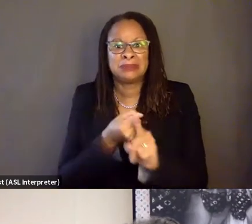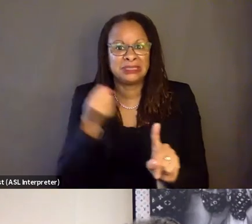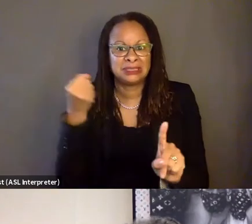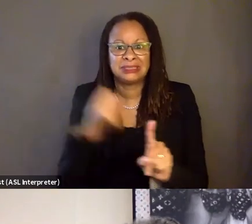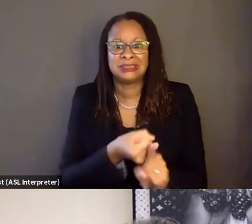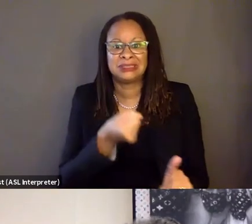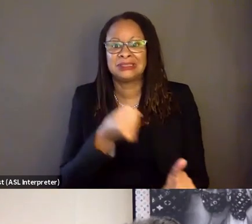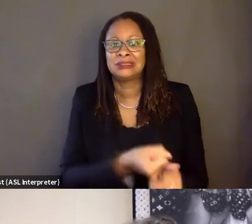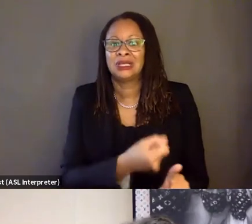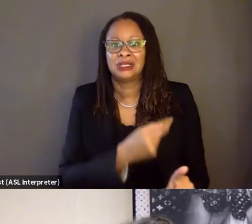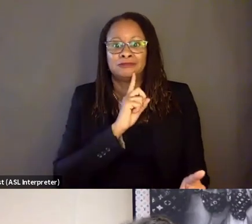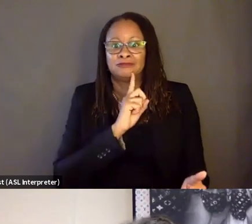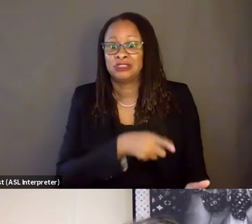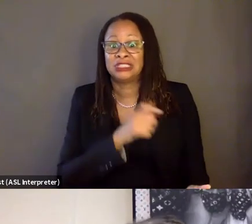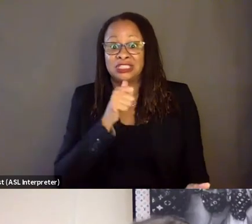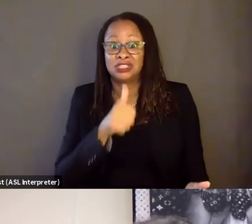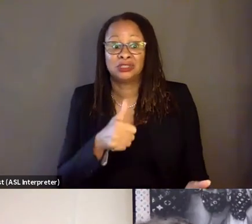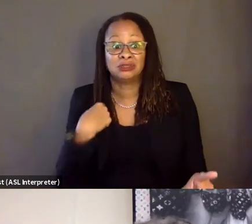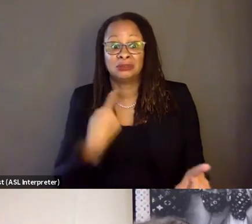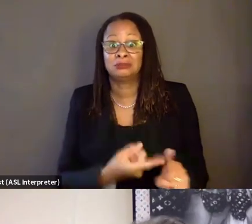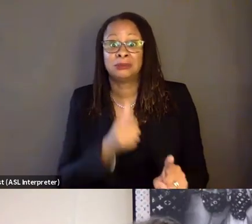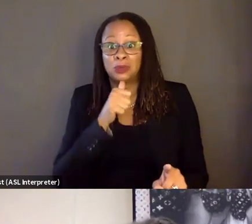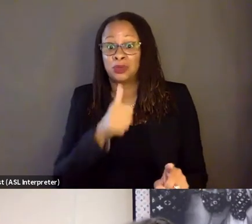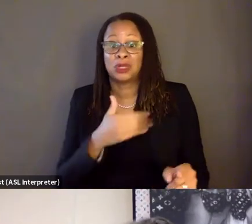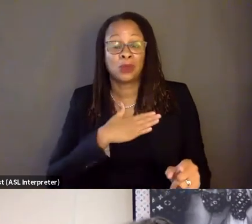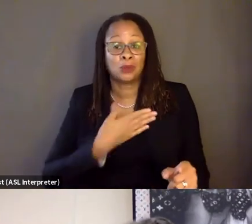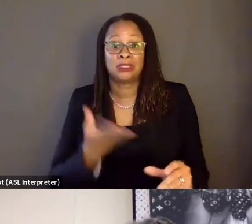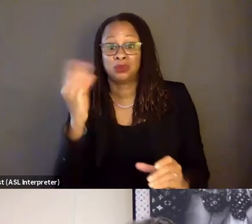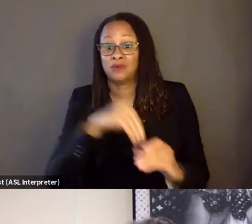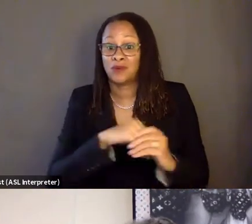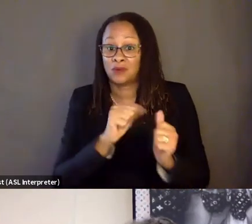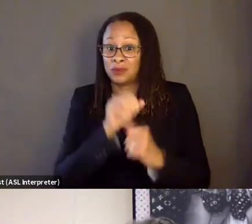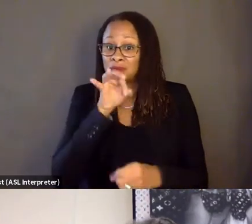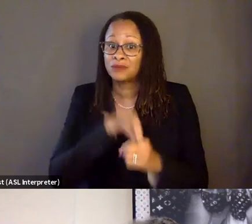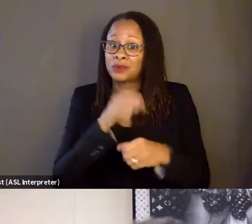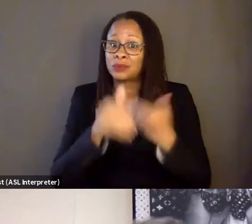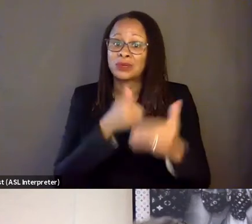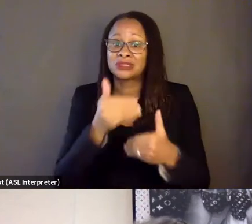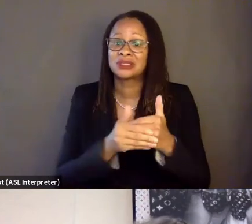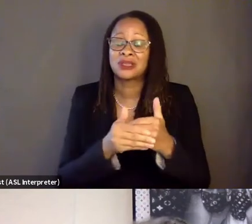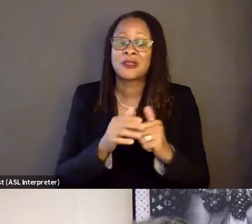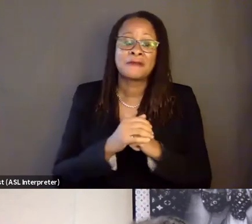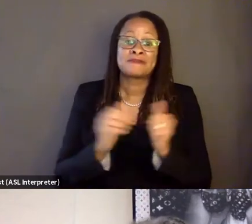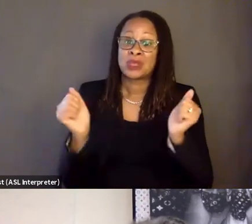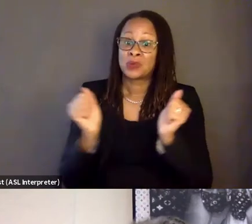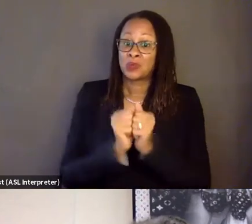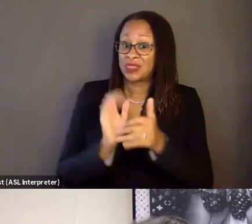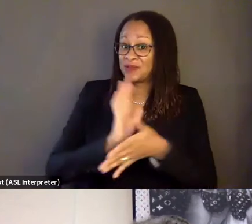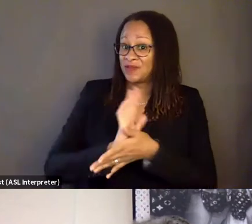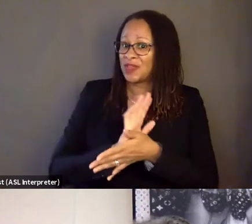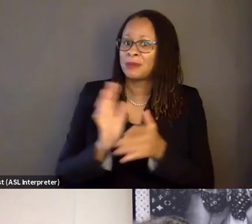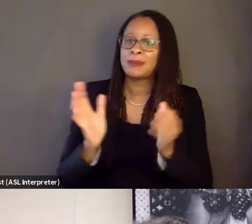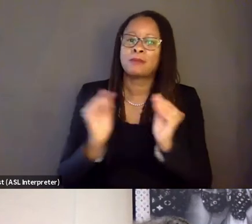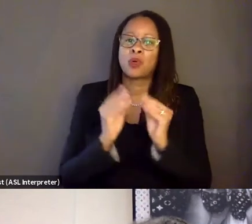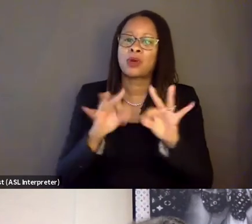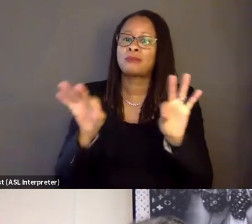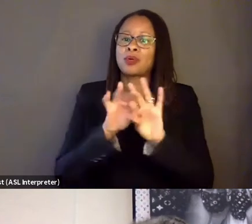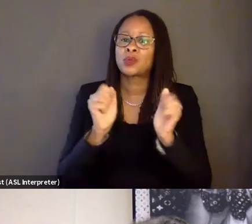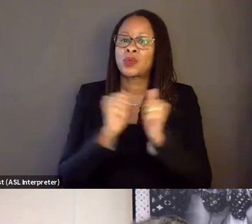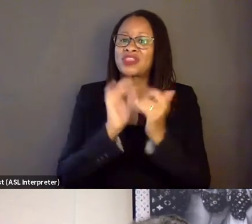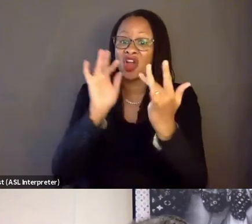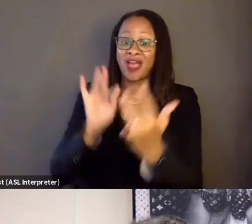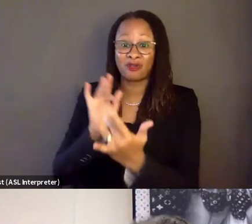so with the film, but more importantly with our outreach, it is about